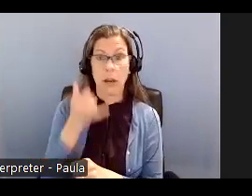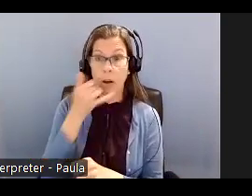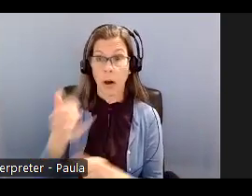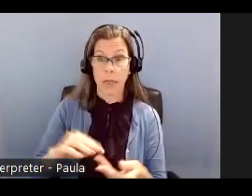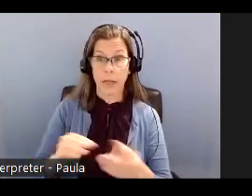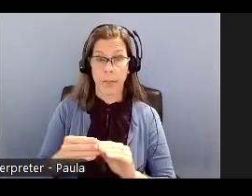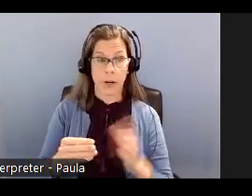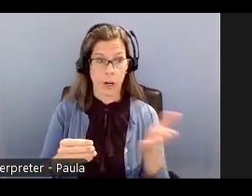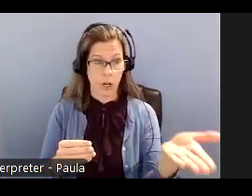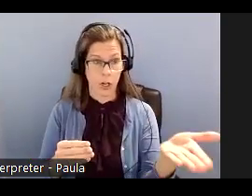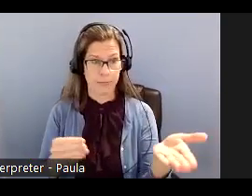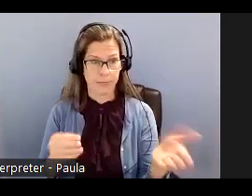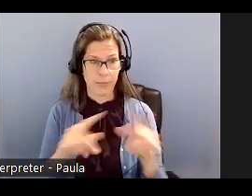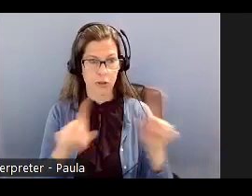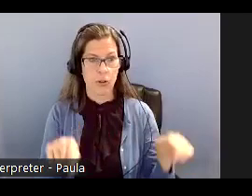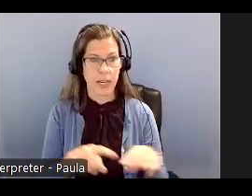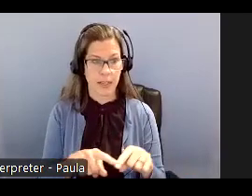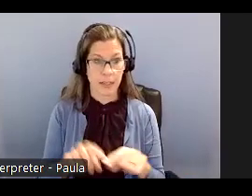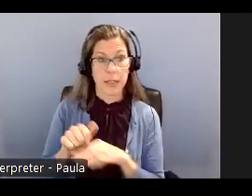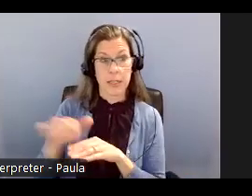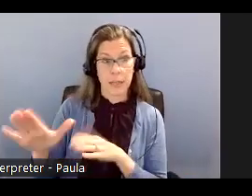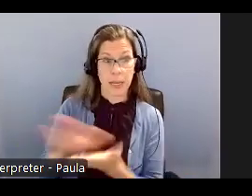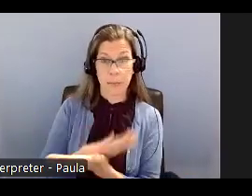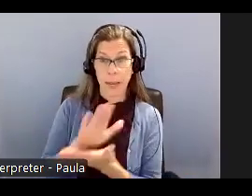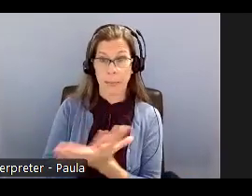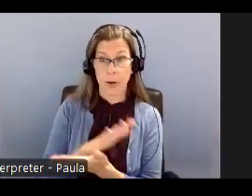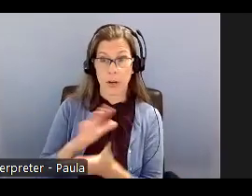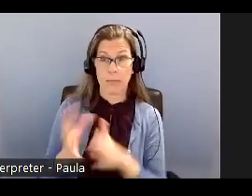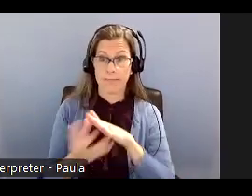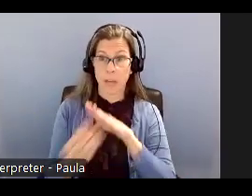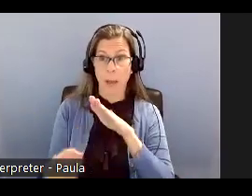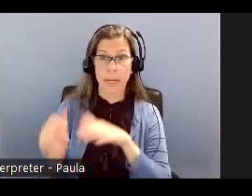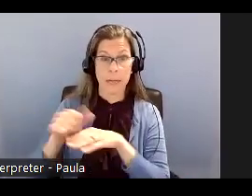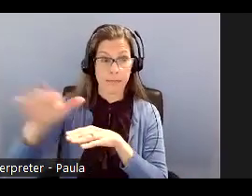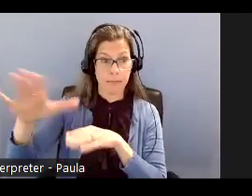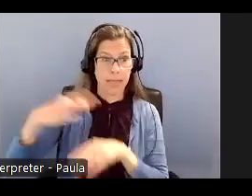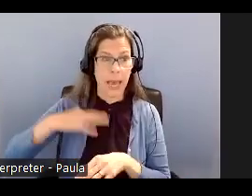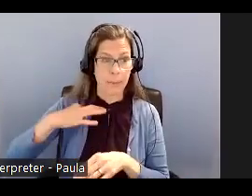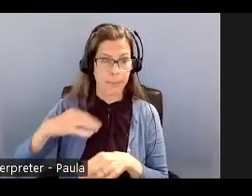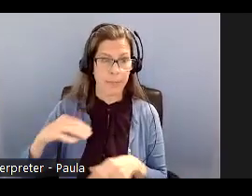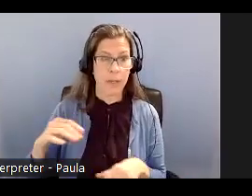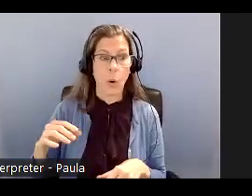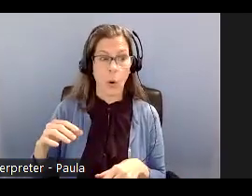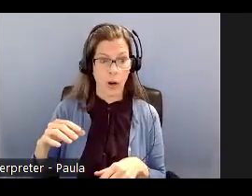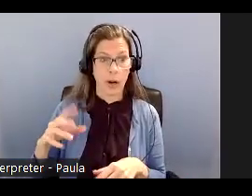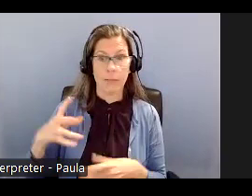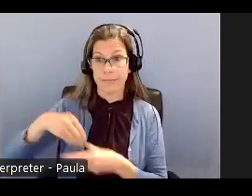screen. They can also submit a paper application, or they can also go to an